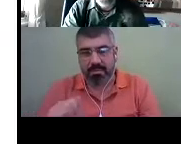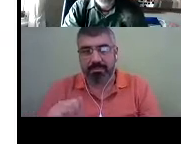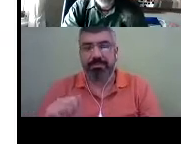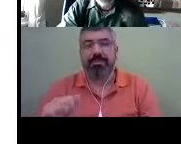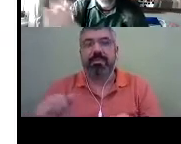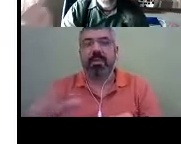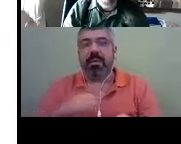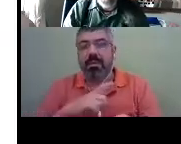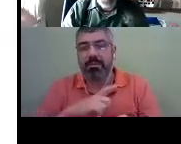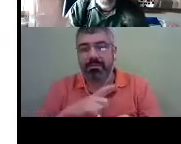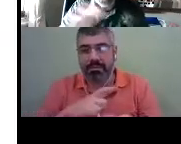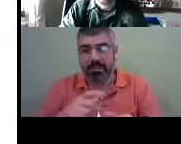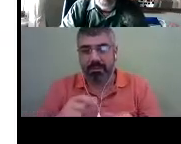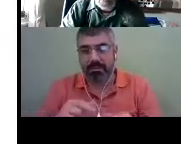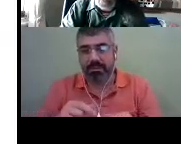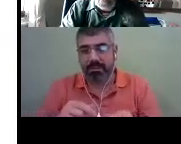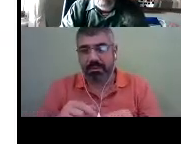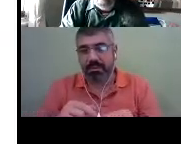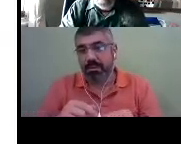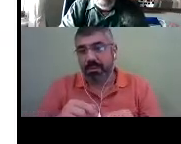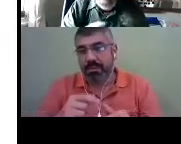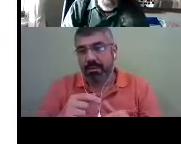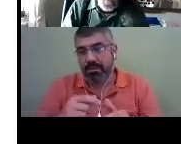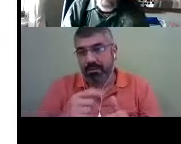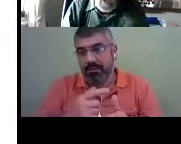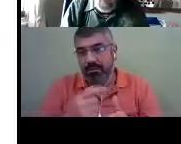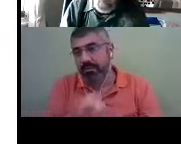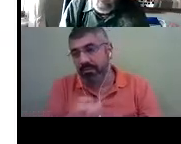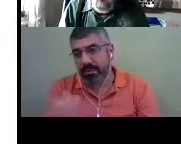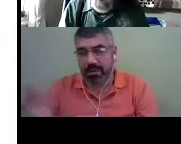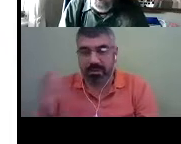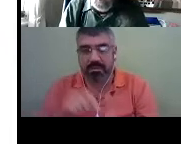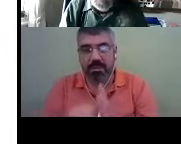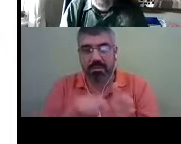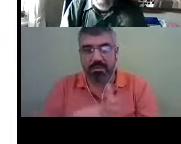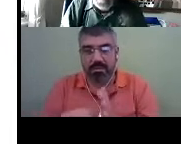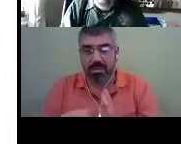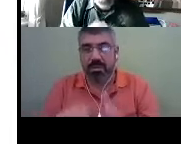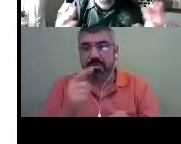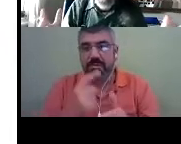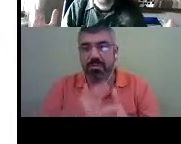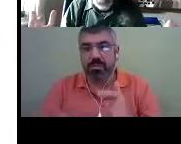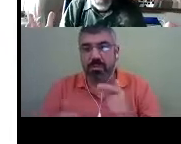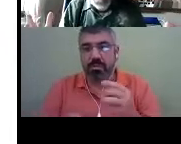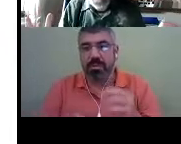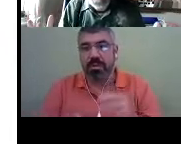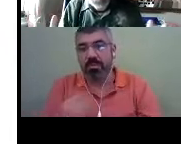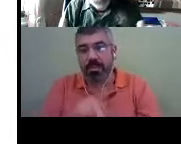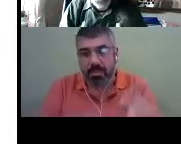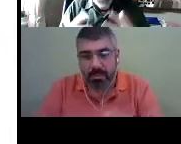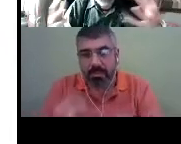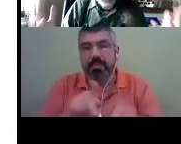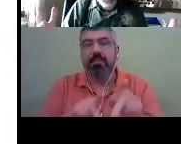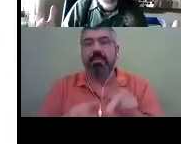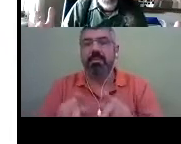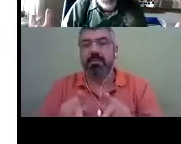road, not join up with the West or the East. And a lot of people would think the same. Maybe Lula says, we want